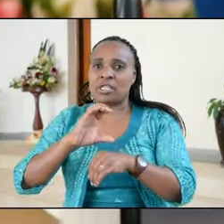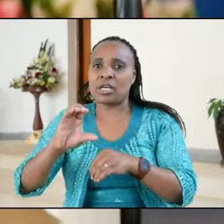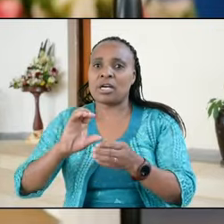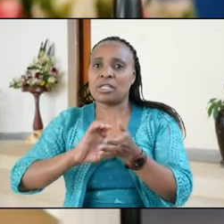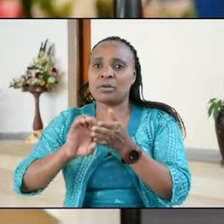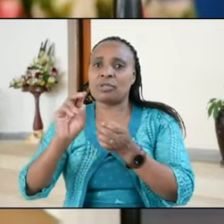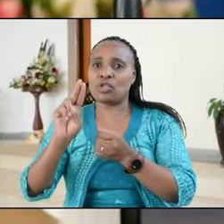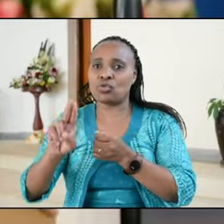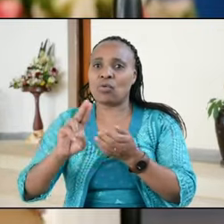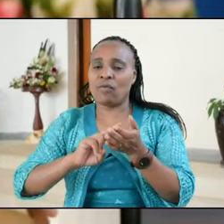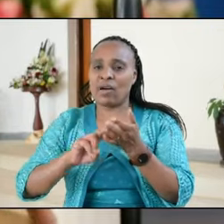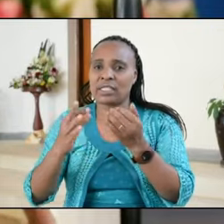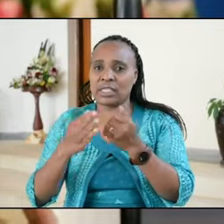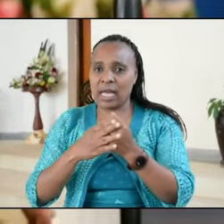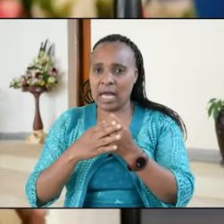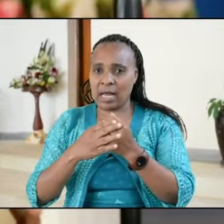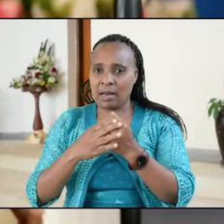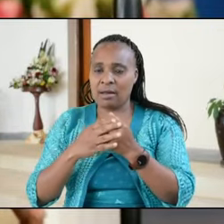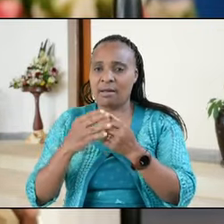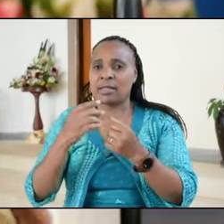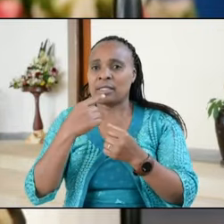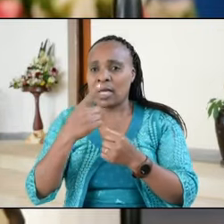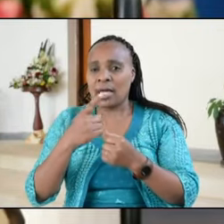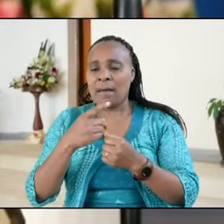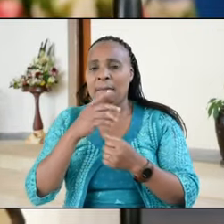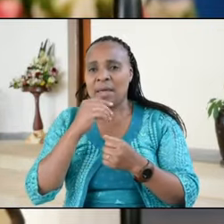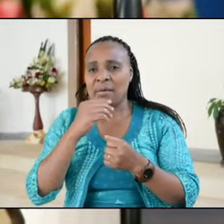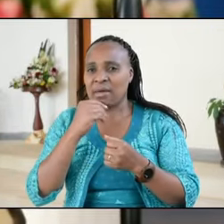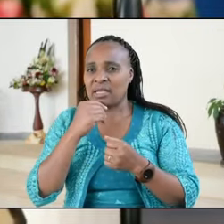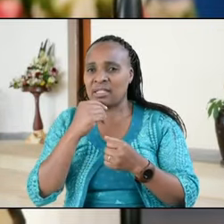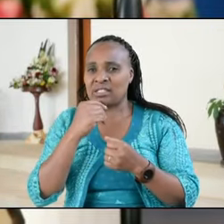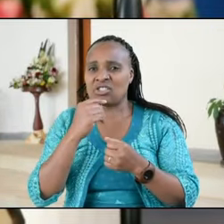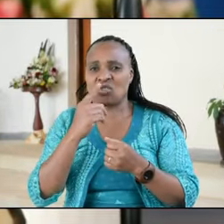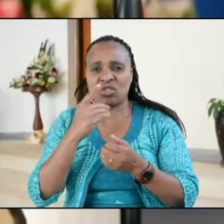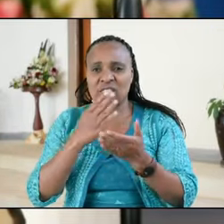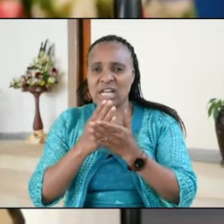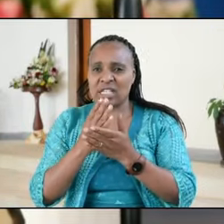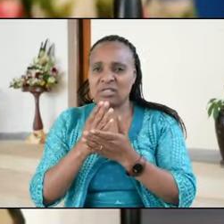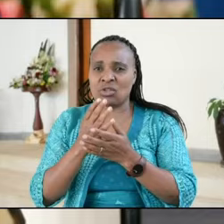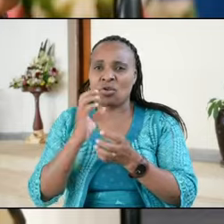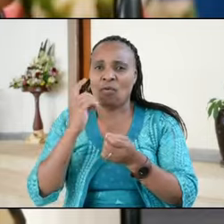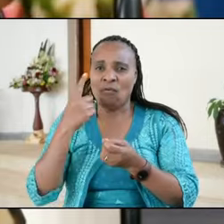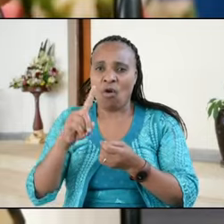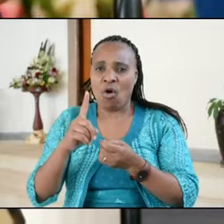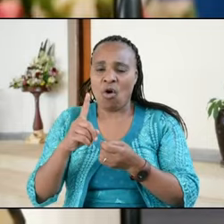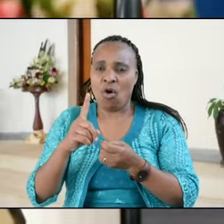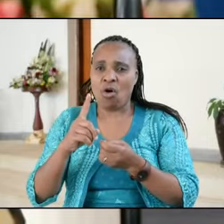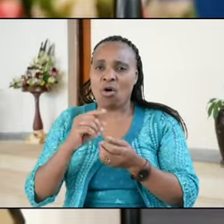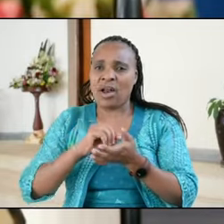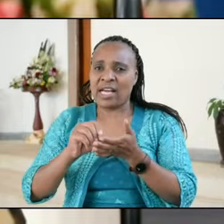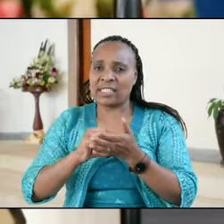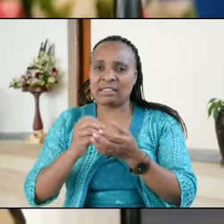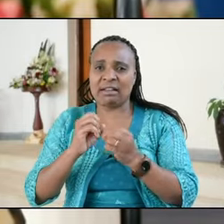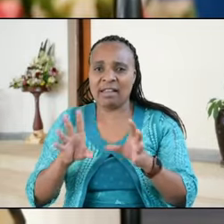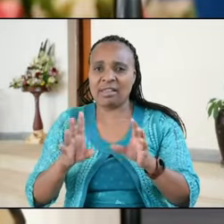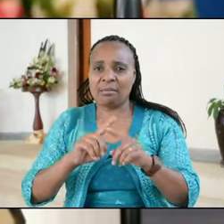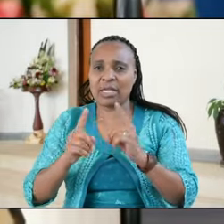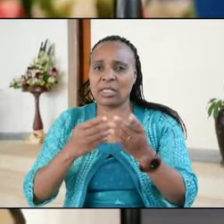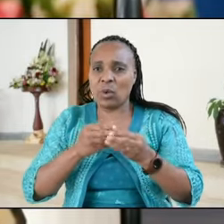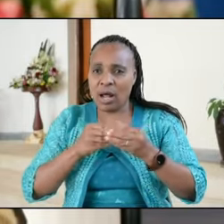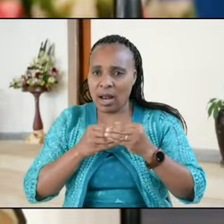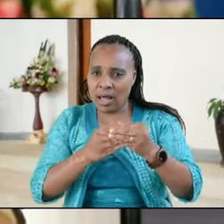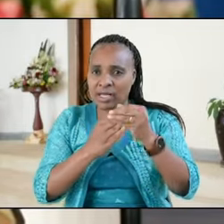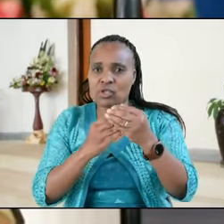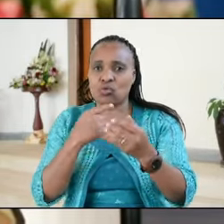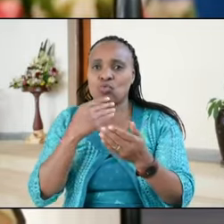verse 9 or something, which says, men did not write as of cunning fables, but they were led by the Spirit. So God's word